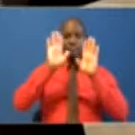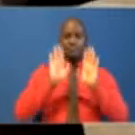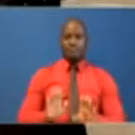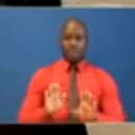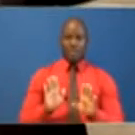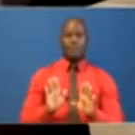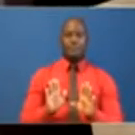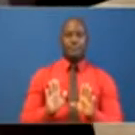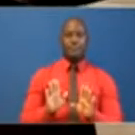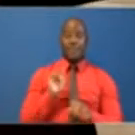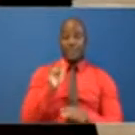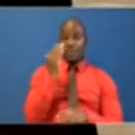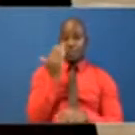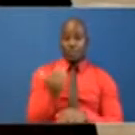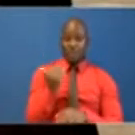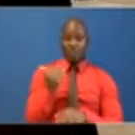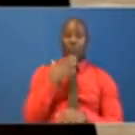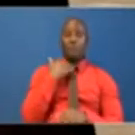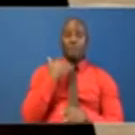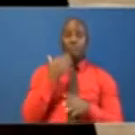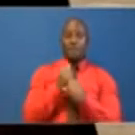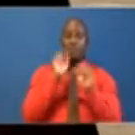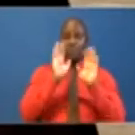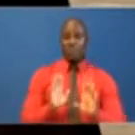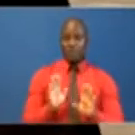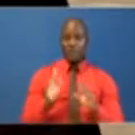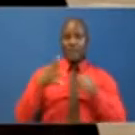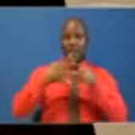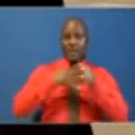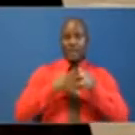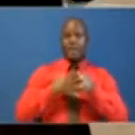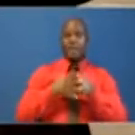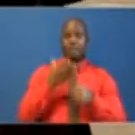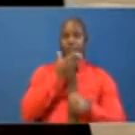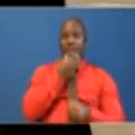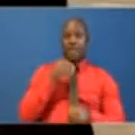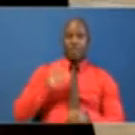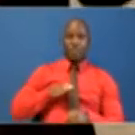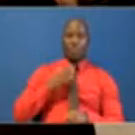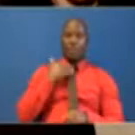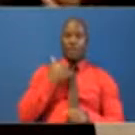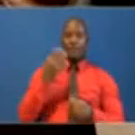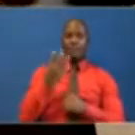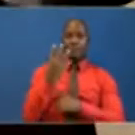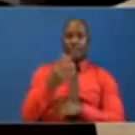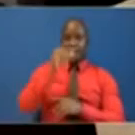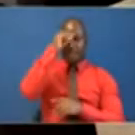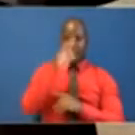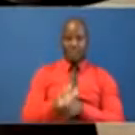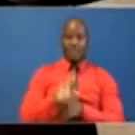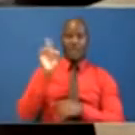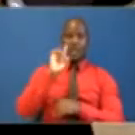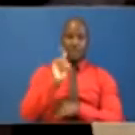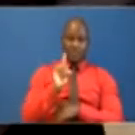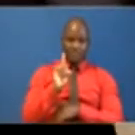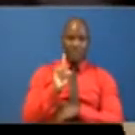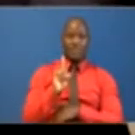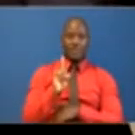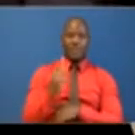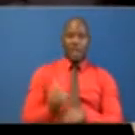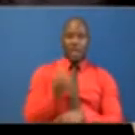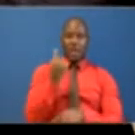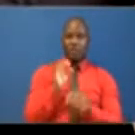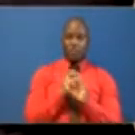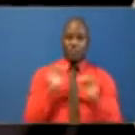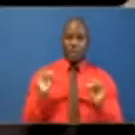and importance and that's why we want to make sense of the nine men and women who want to be the fourth governor of nairobi and we are not alone